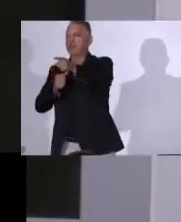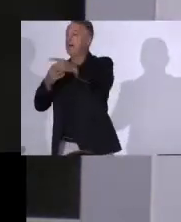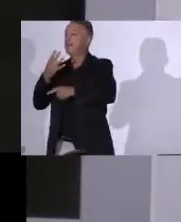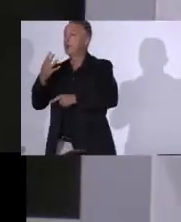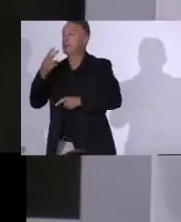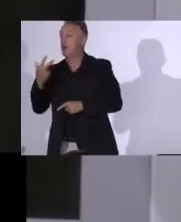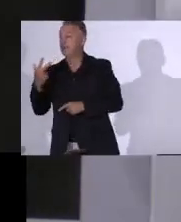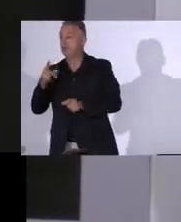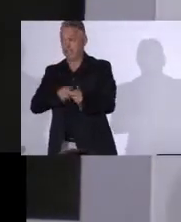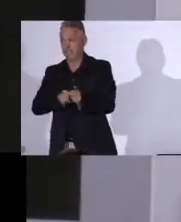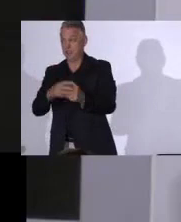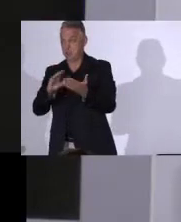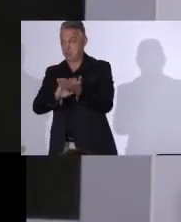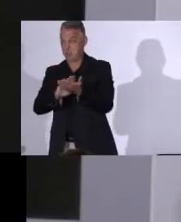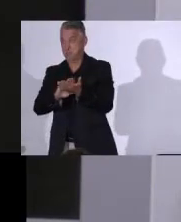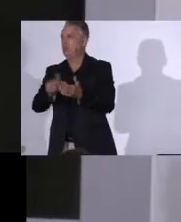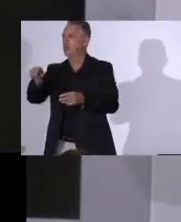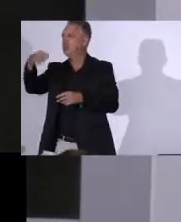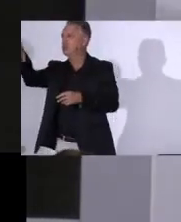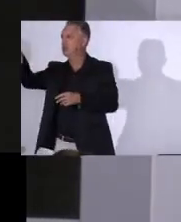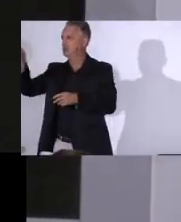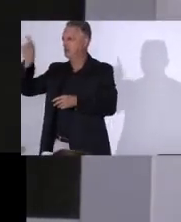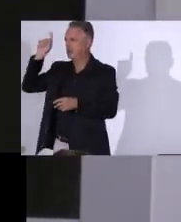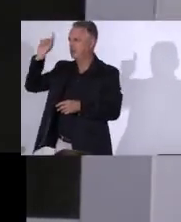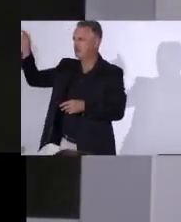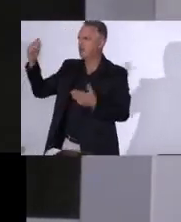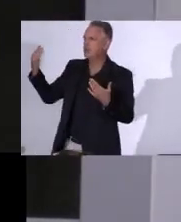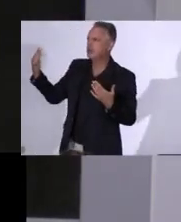48 years of experience. And Emily's table in the back corner?